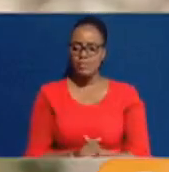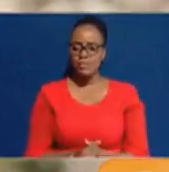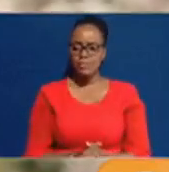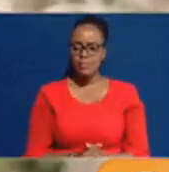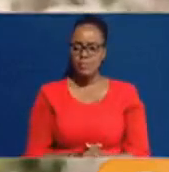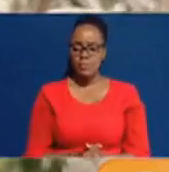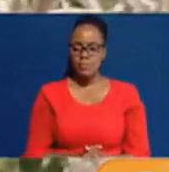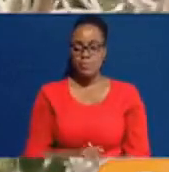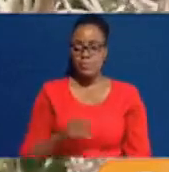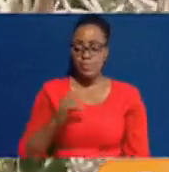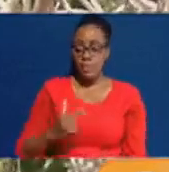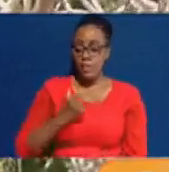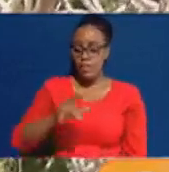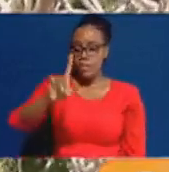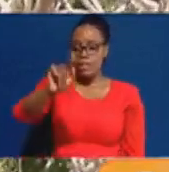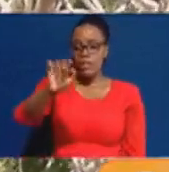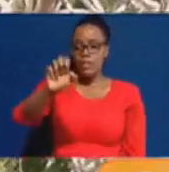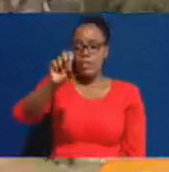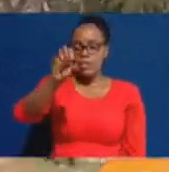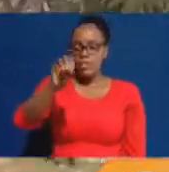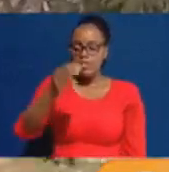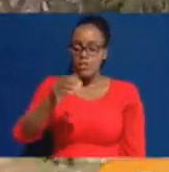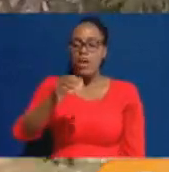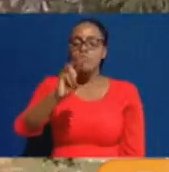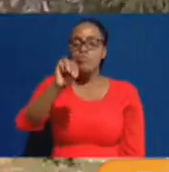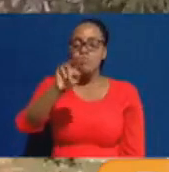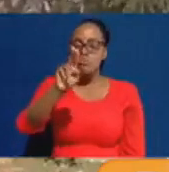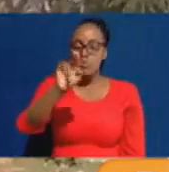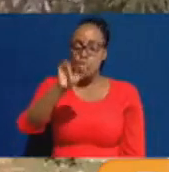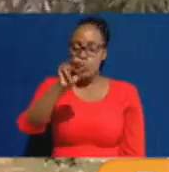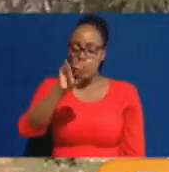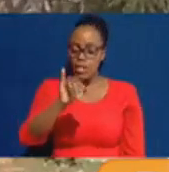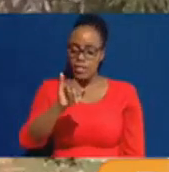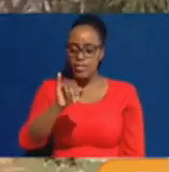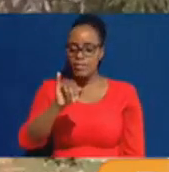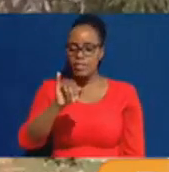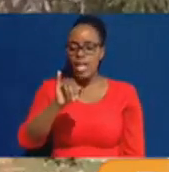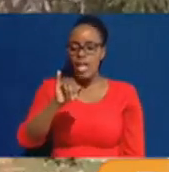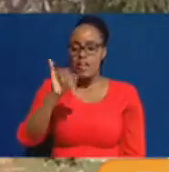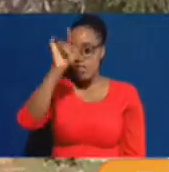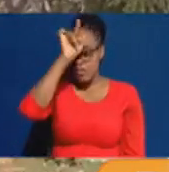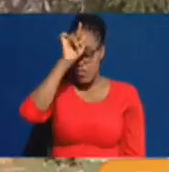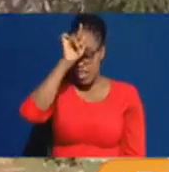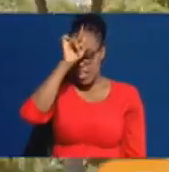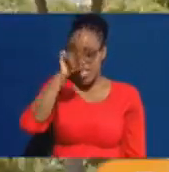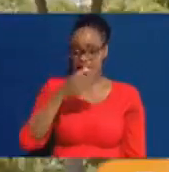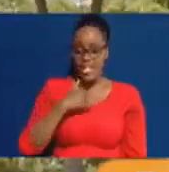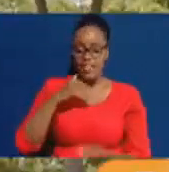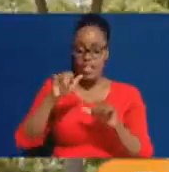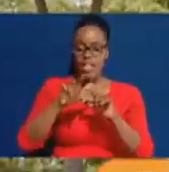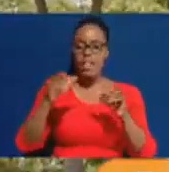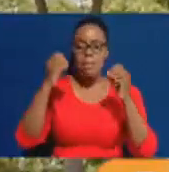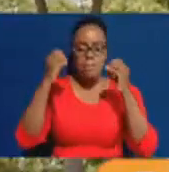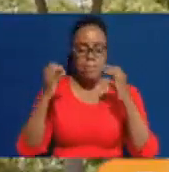A visit to Tezo Mbuyuni village, you are welcomed by a sight of baobab trees, at least in every farm, many of